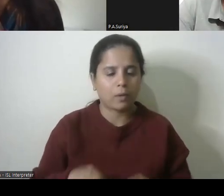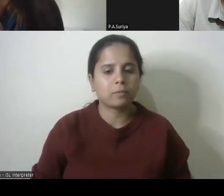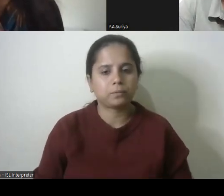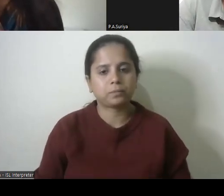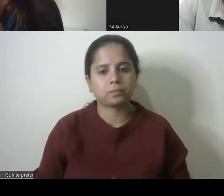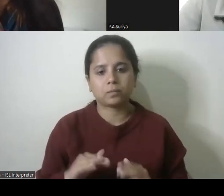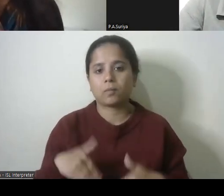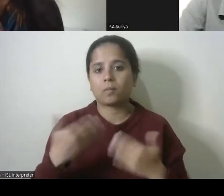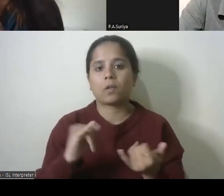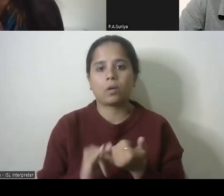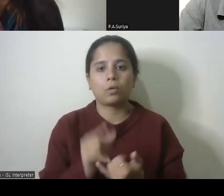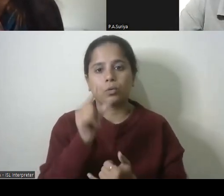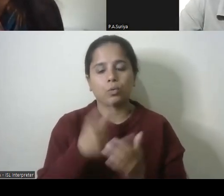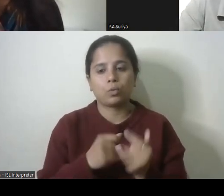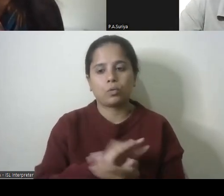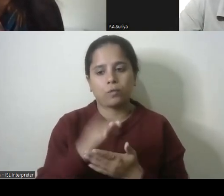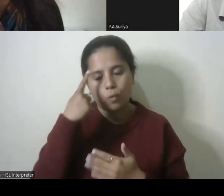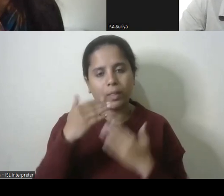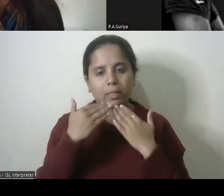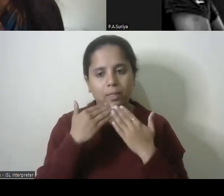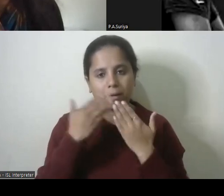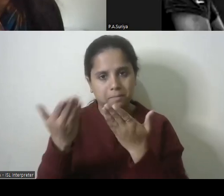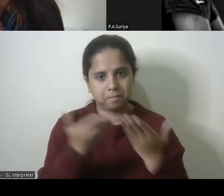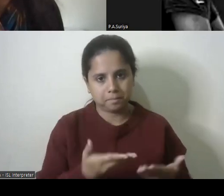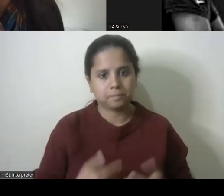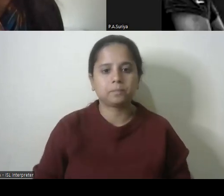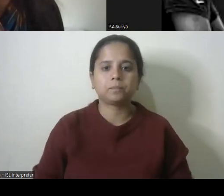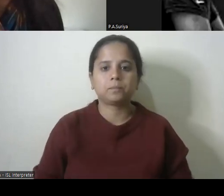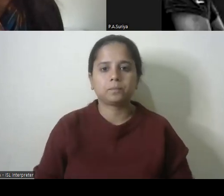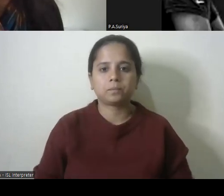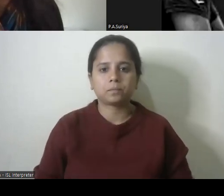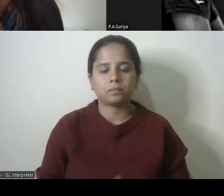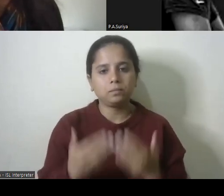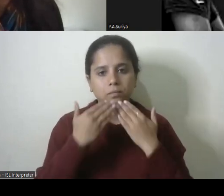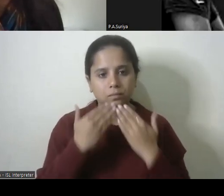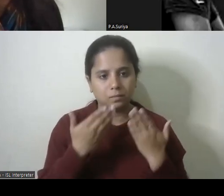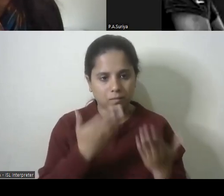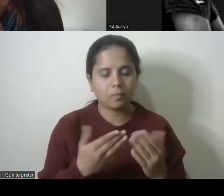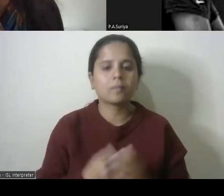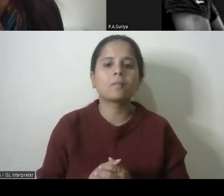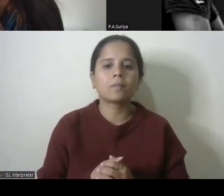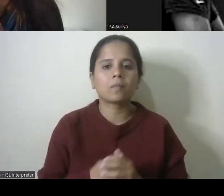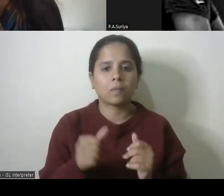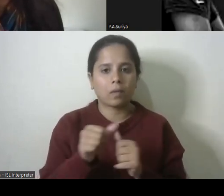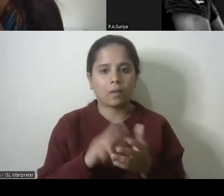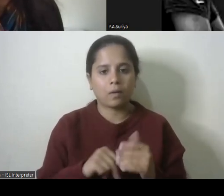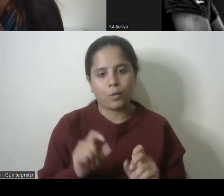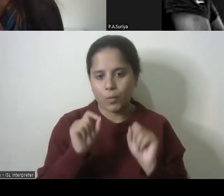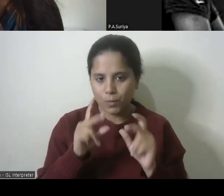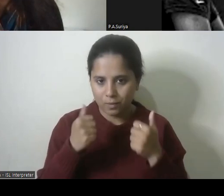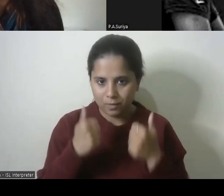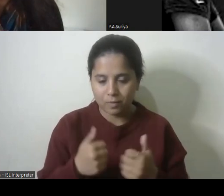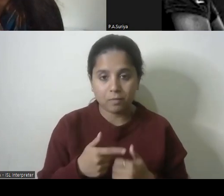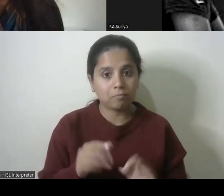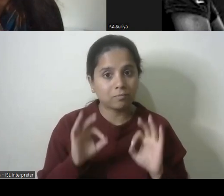Over to Suresh for a word of thanks. Thank you, Anand. Okay, it